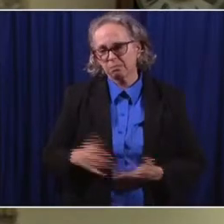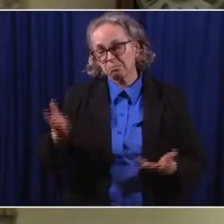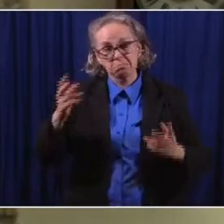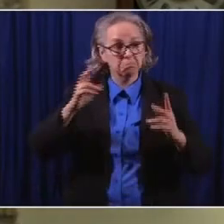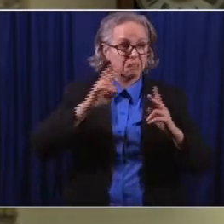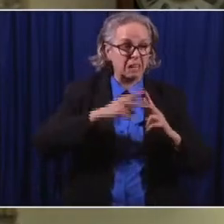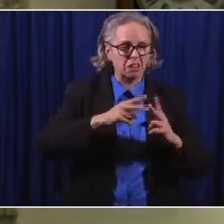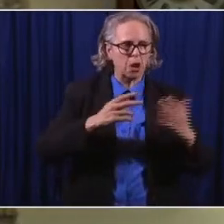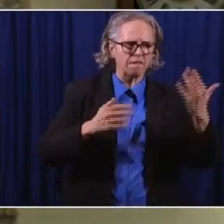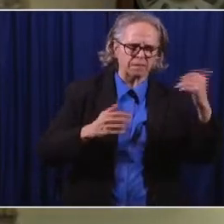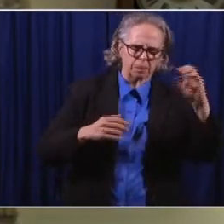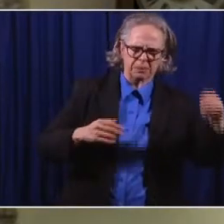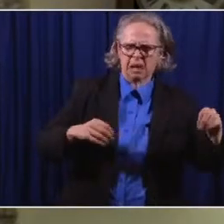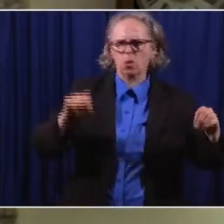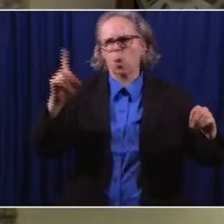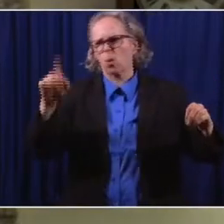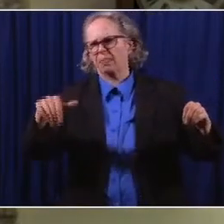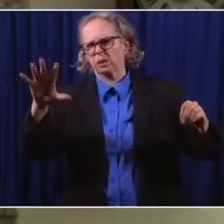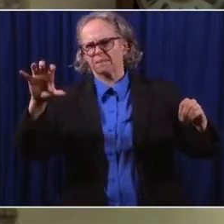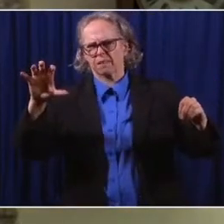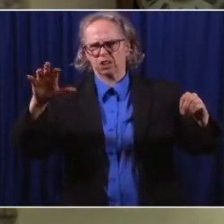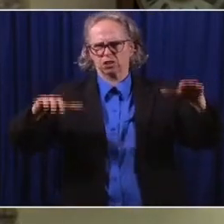1,500, whichever's less.